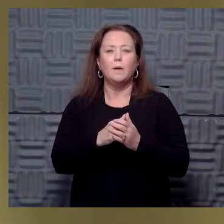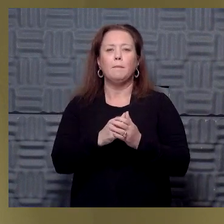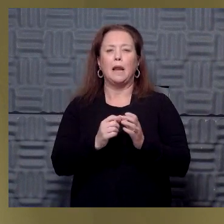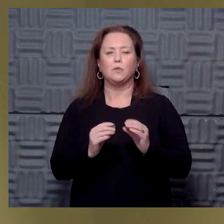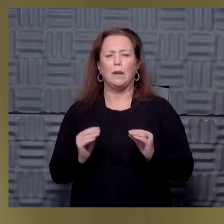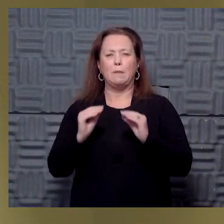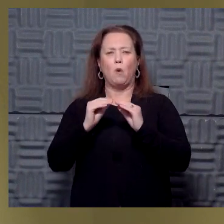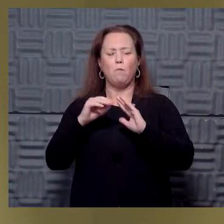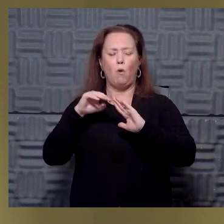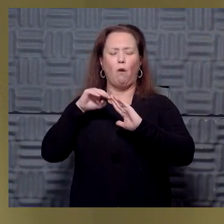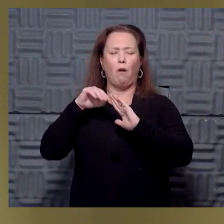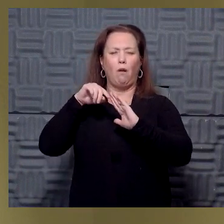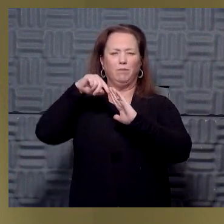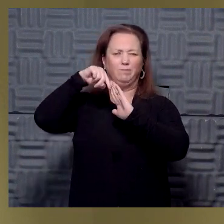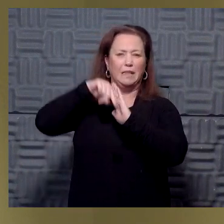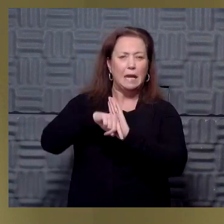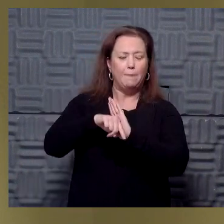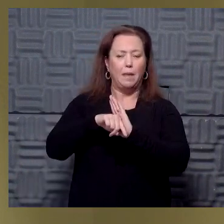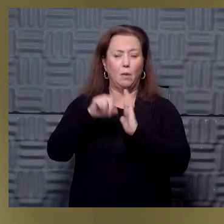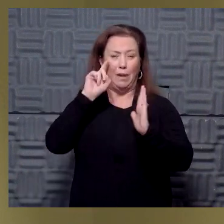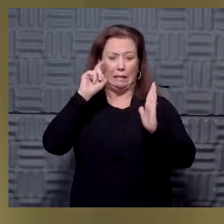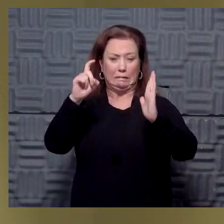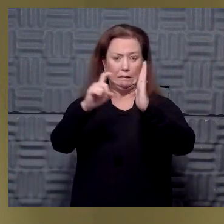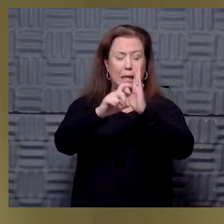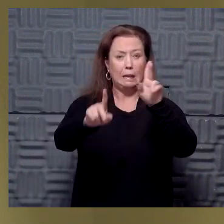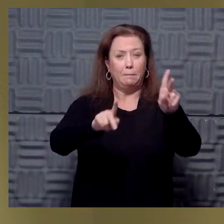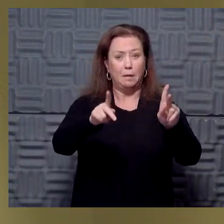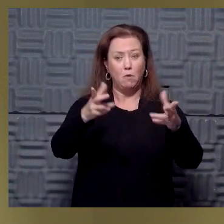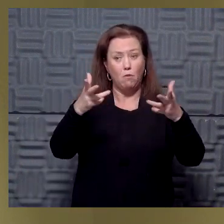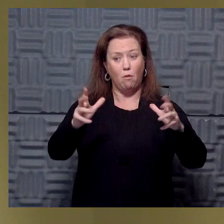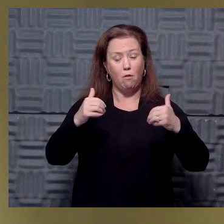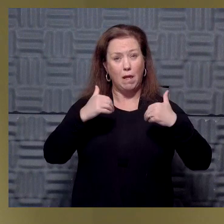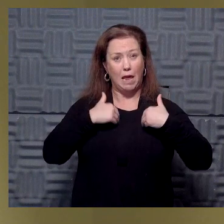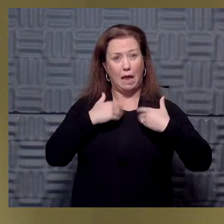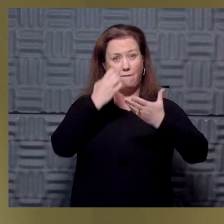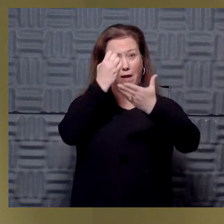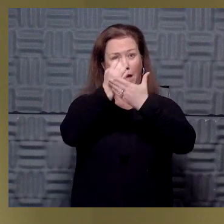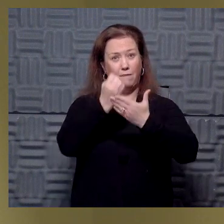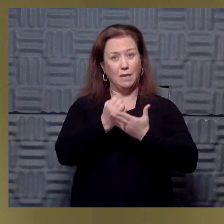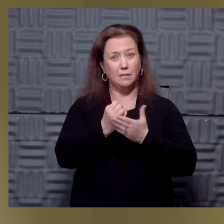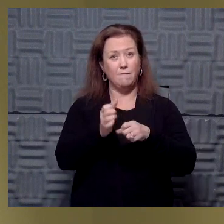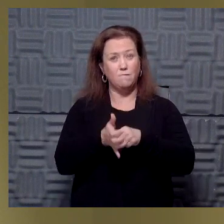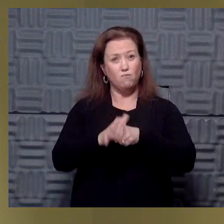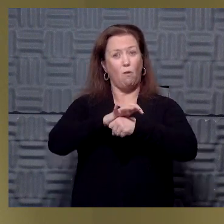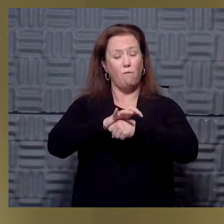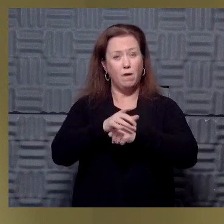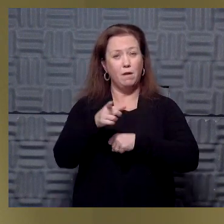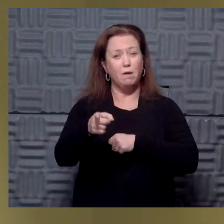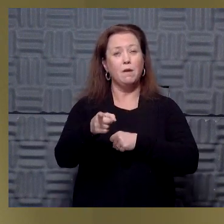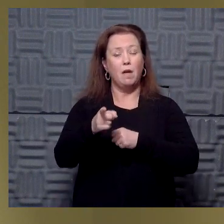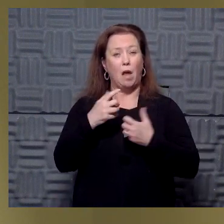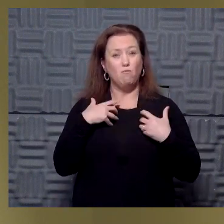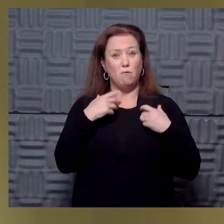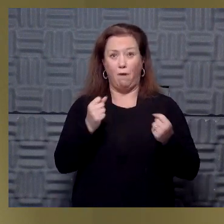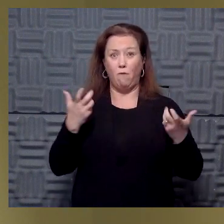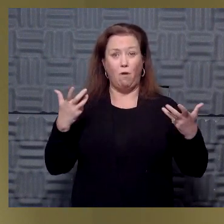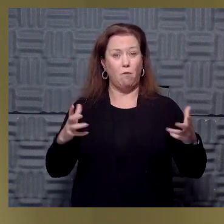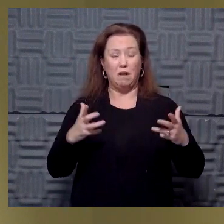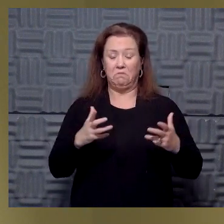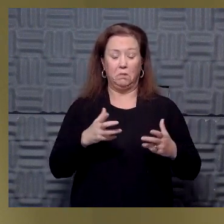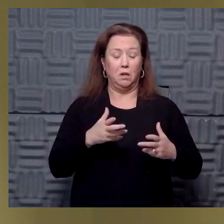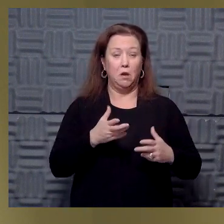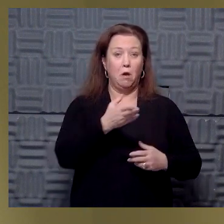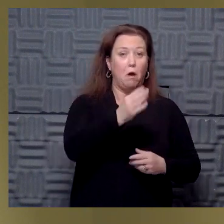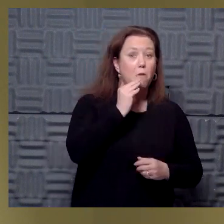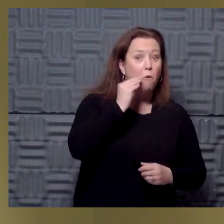into this process and are able to detect people who have had evidence of the disease and have recovered, whether in the